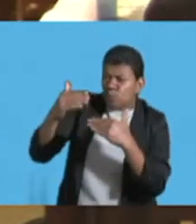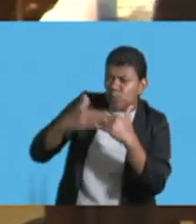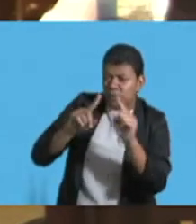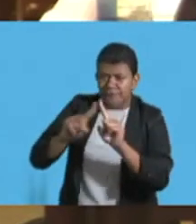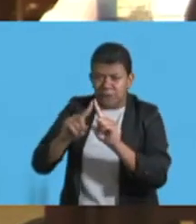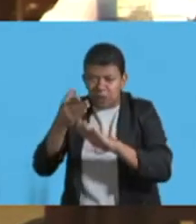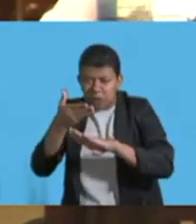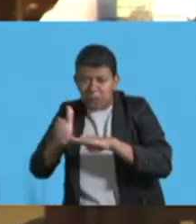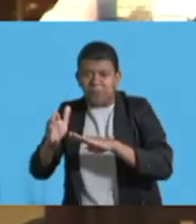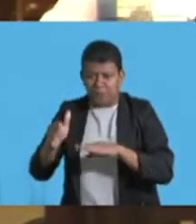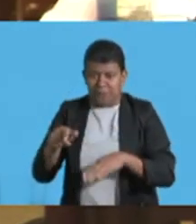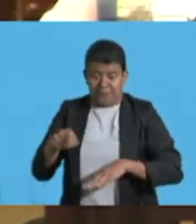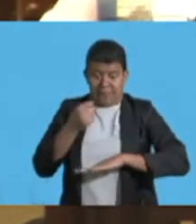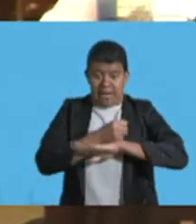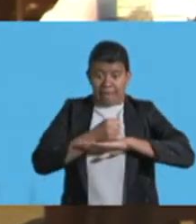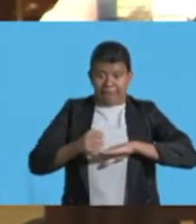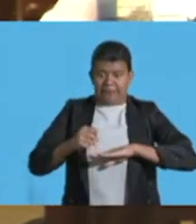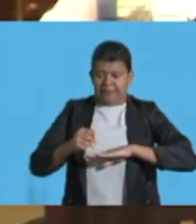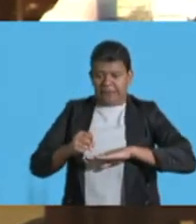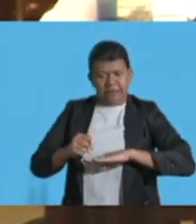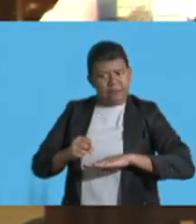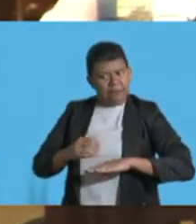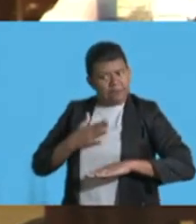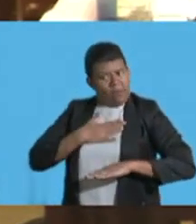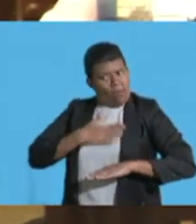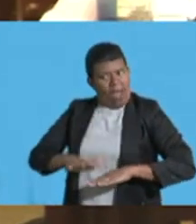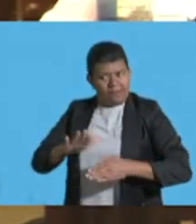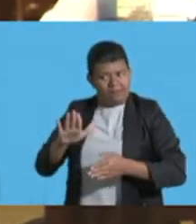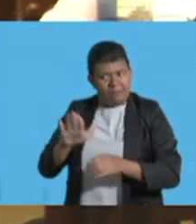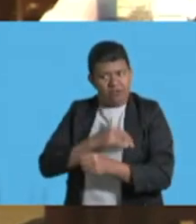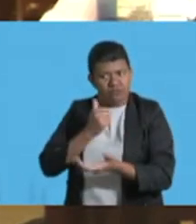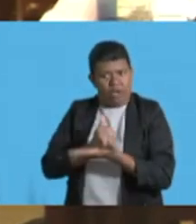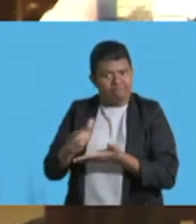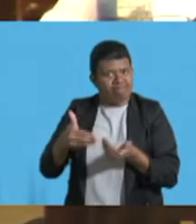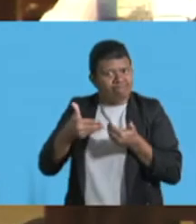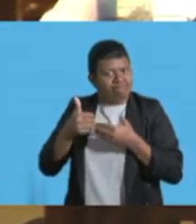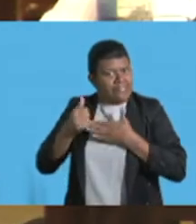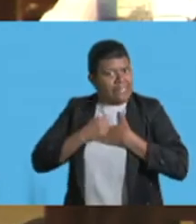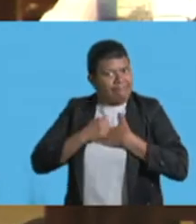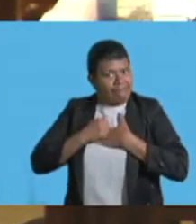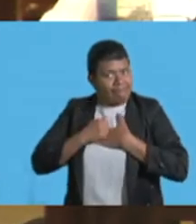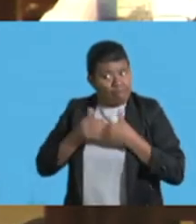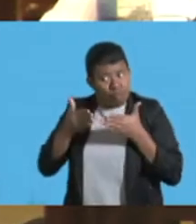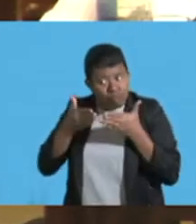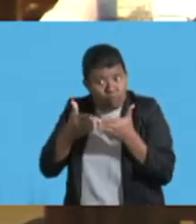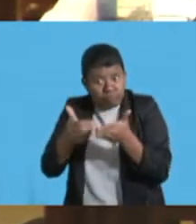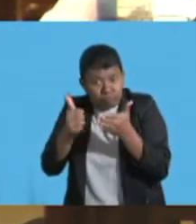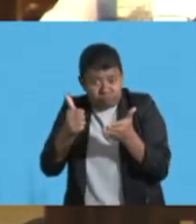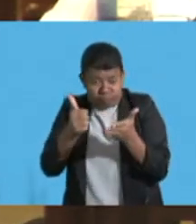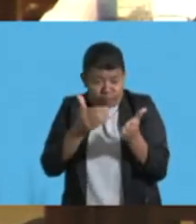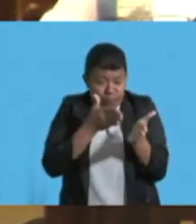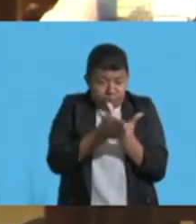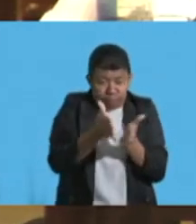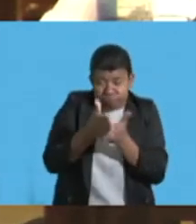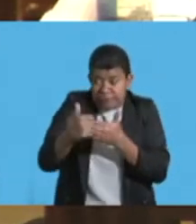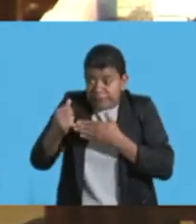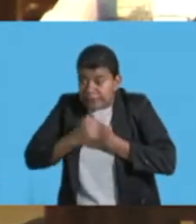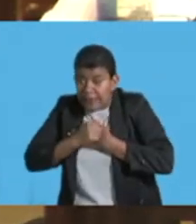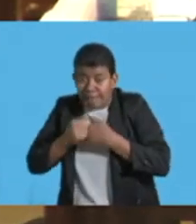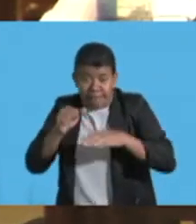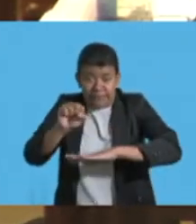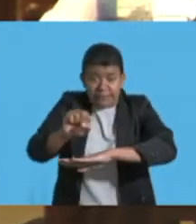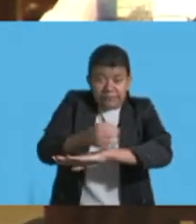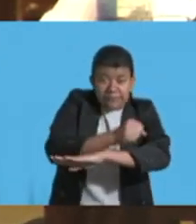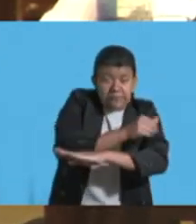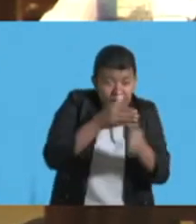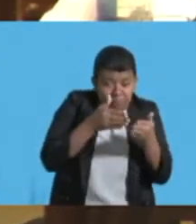is committed to ensuring safe, efficient, and affordable transport service to all Fijians. For better planning and